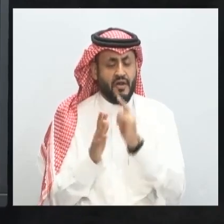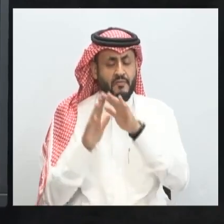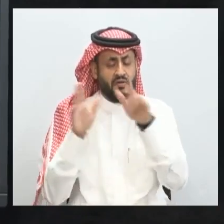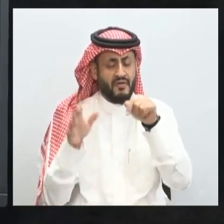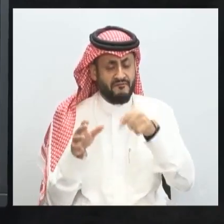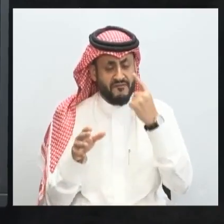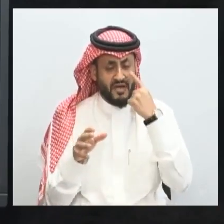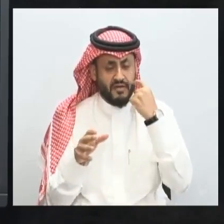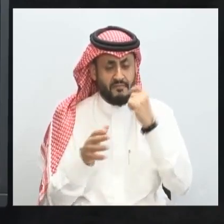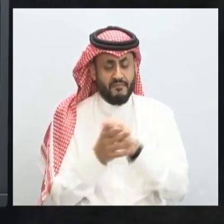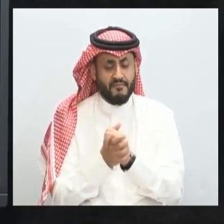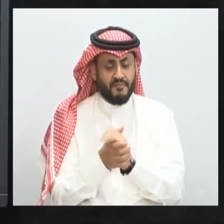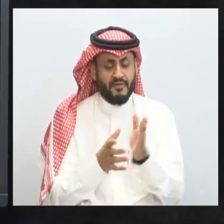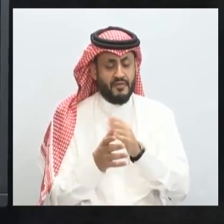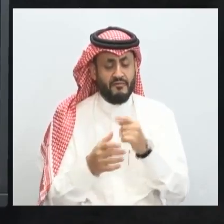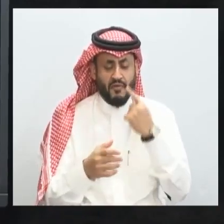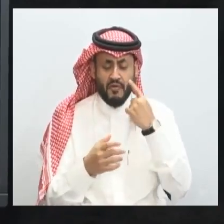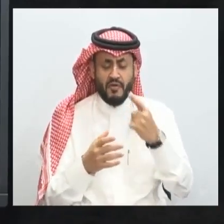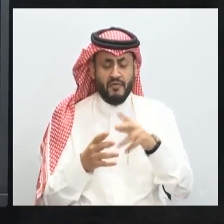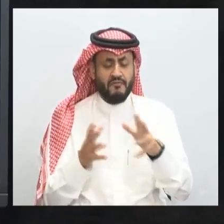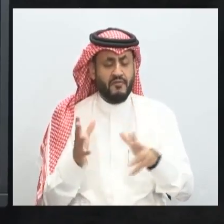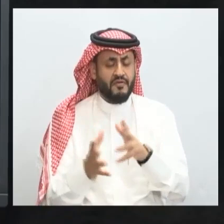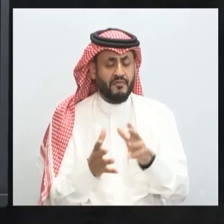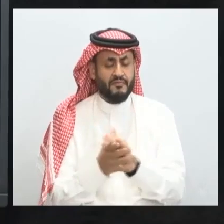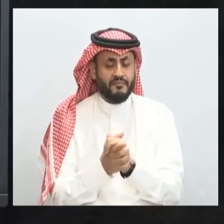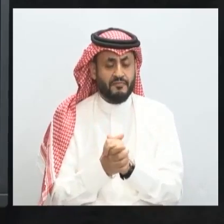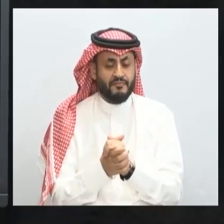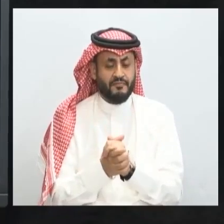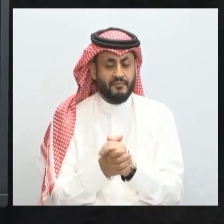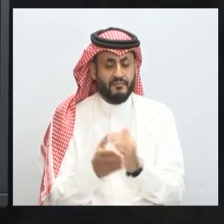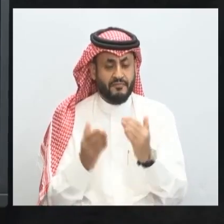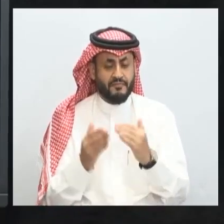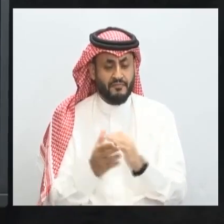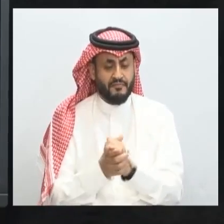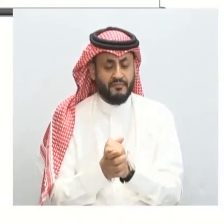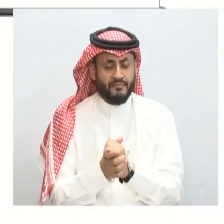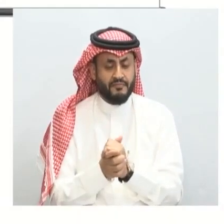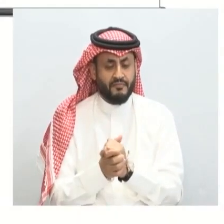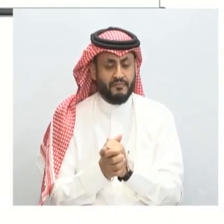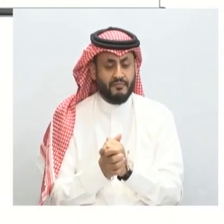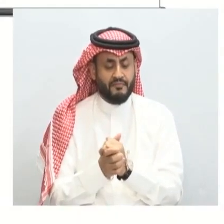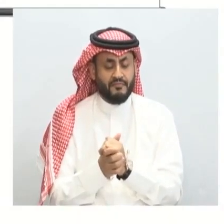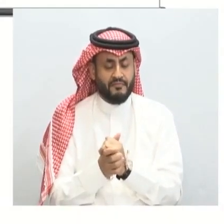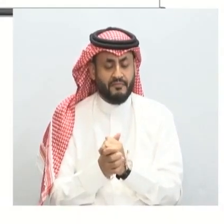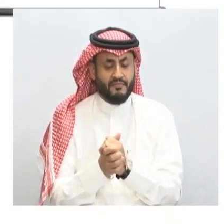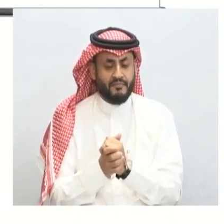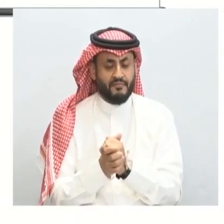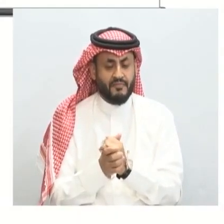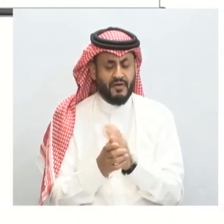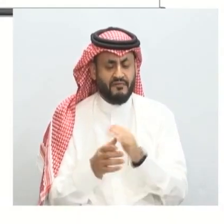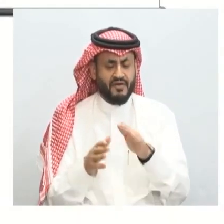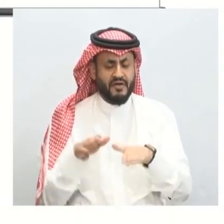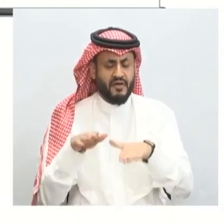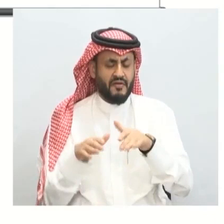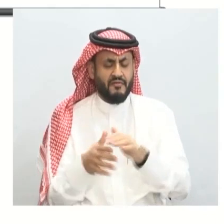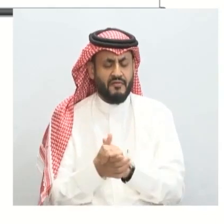life. We explored the idea. We had also kind of elaboration, and at the very end, we